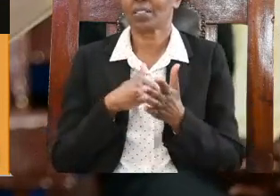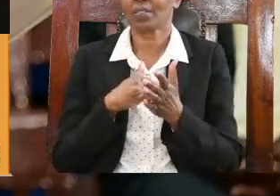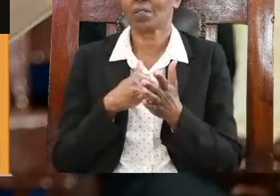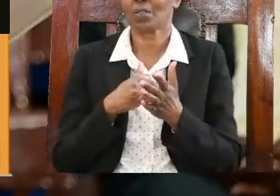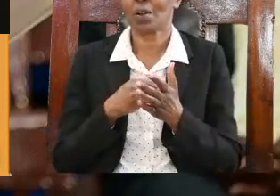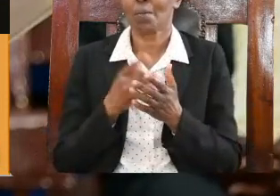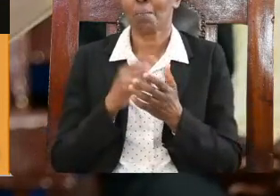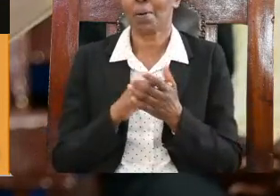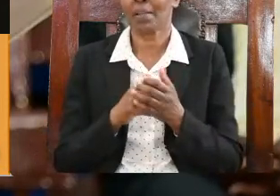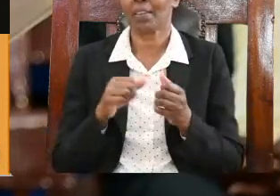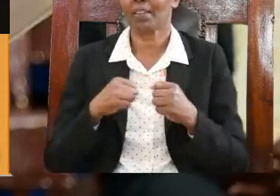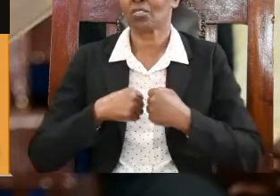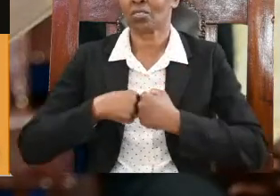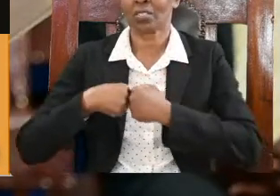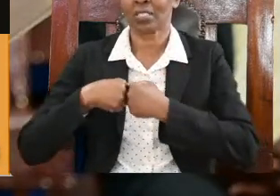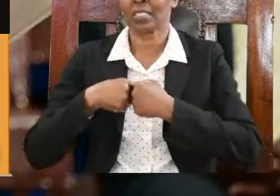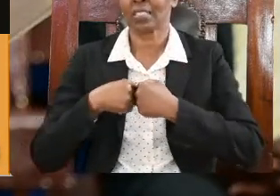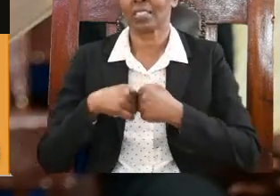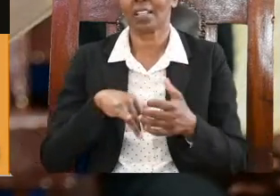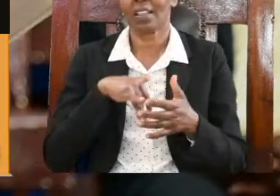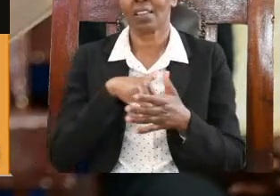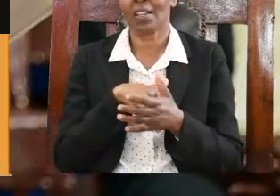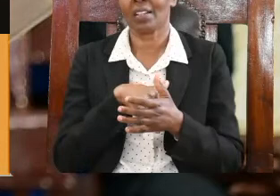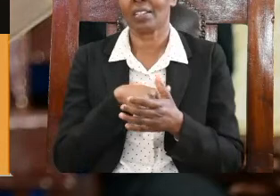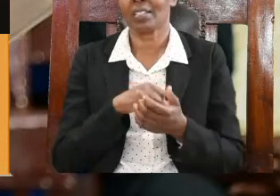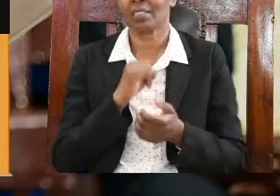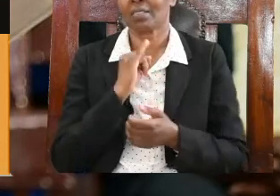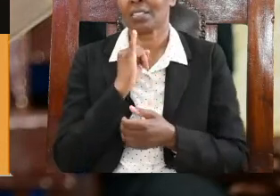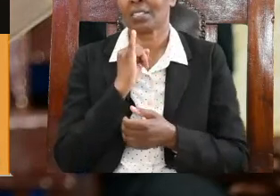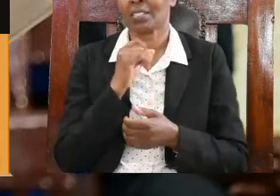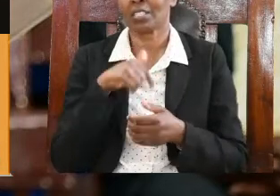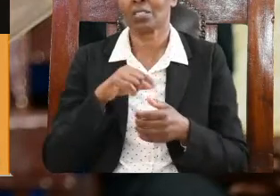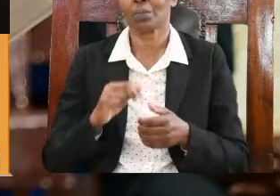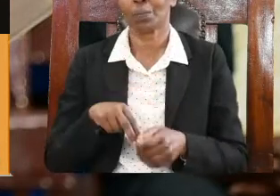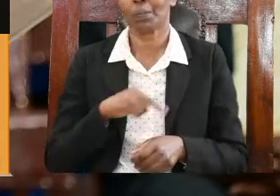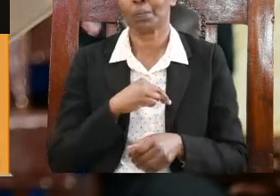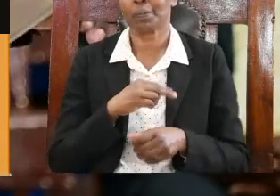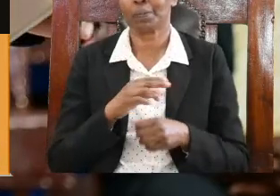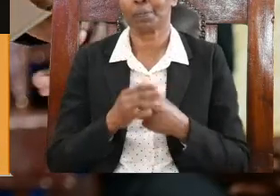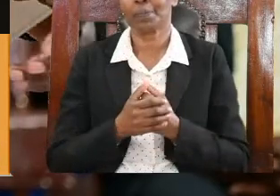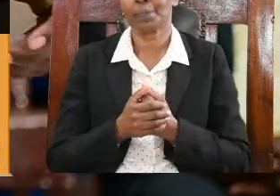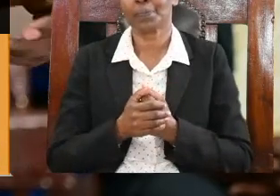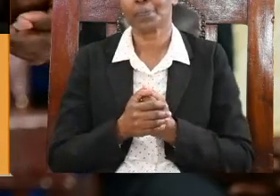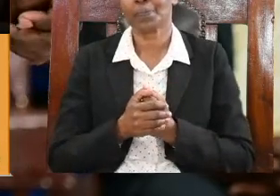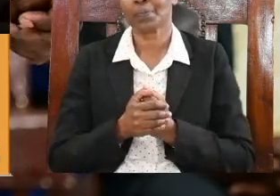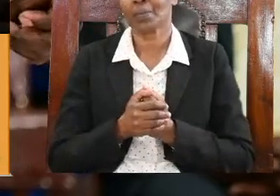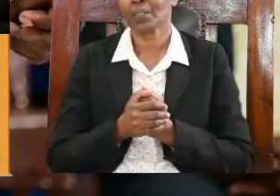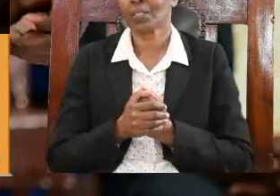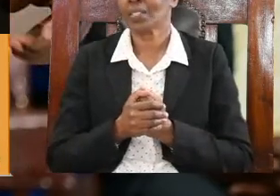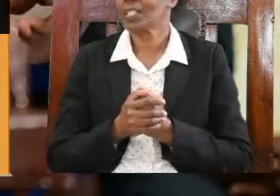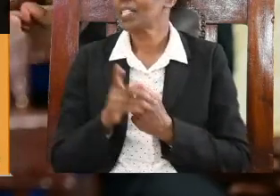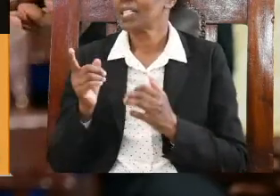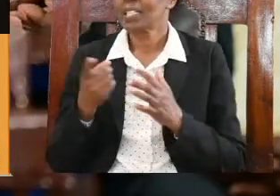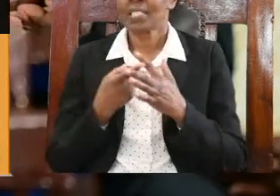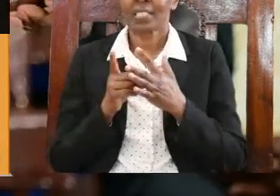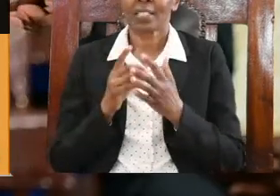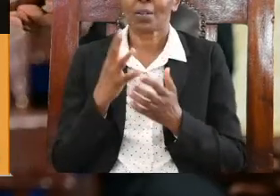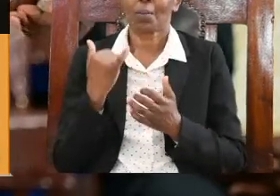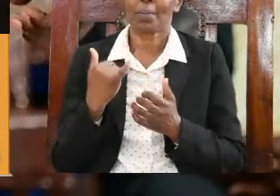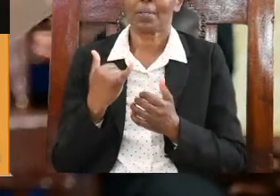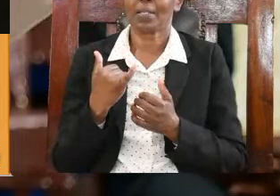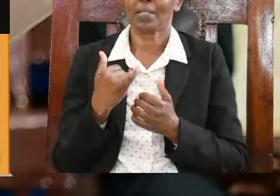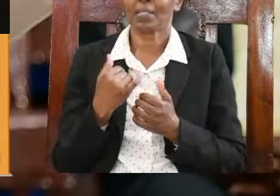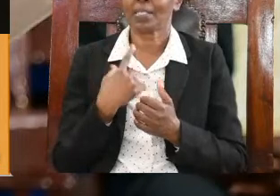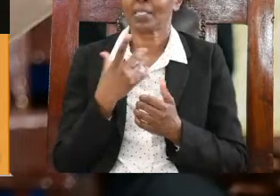the thorn that is, you know, in us. I will start by